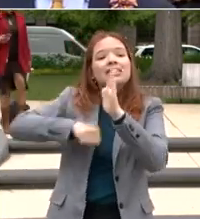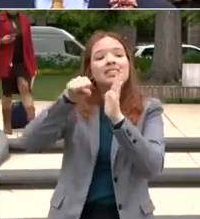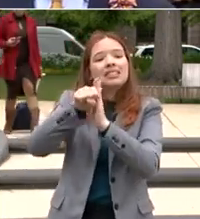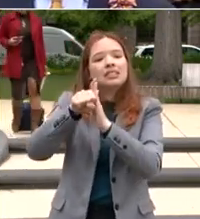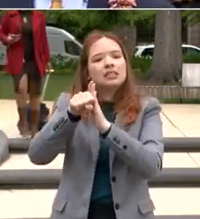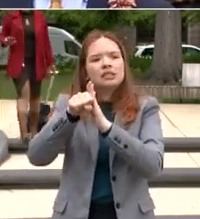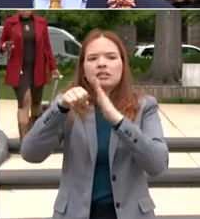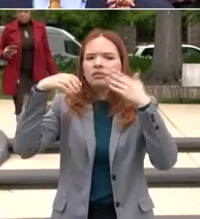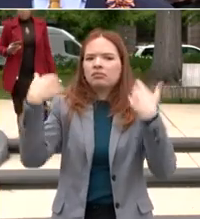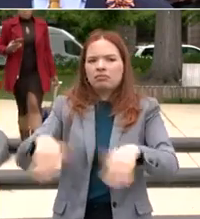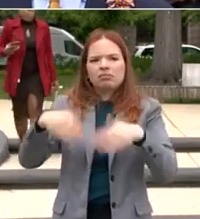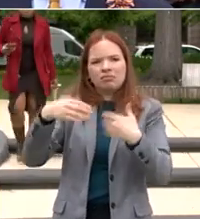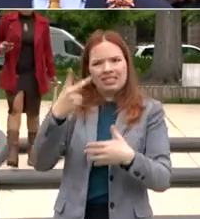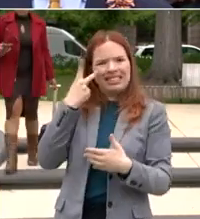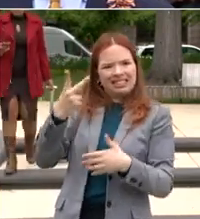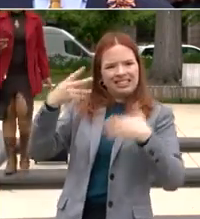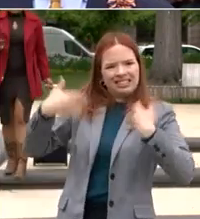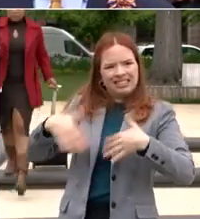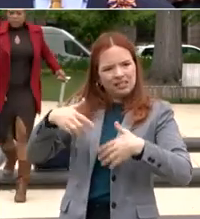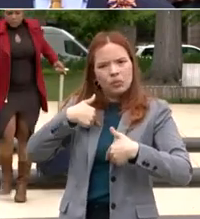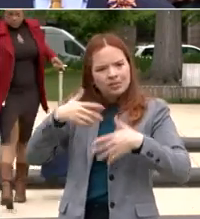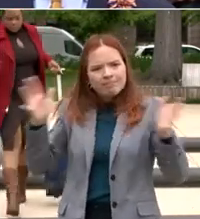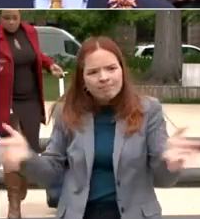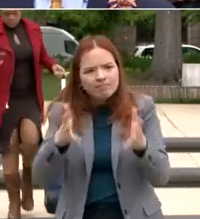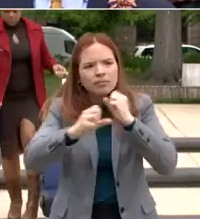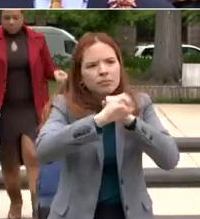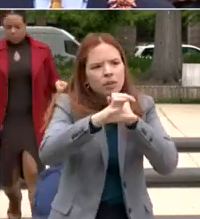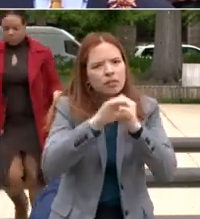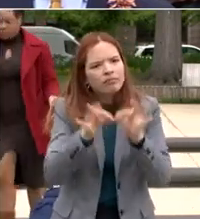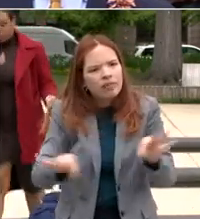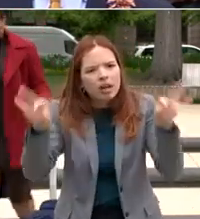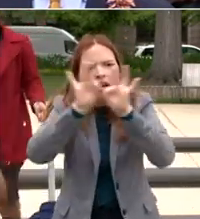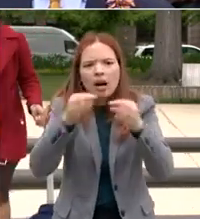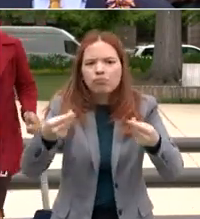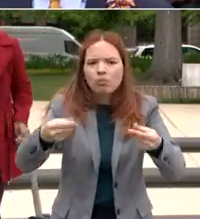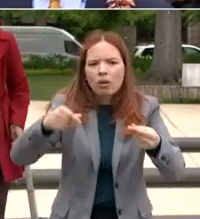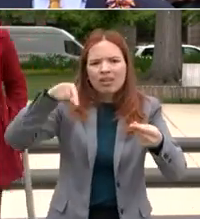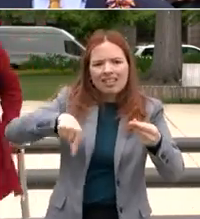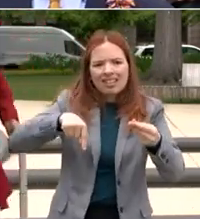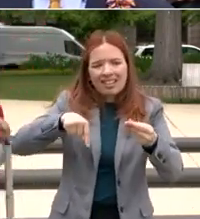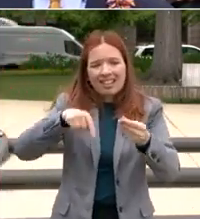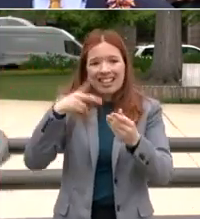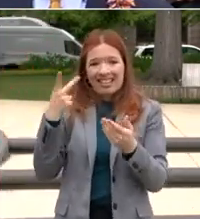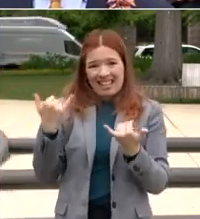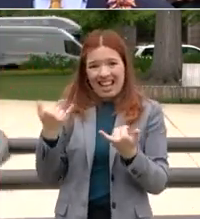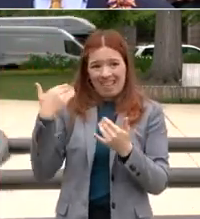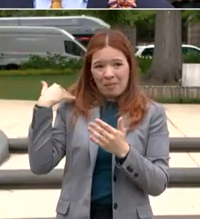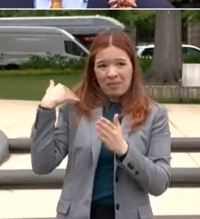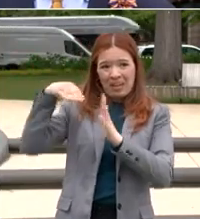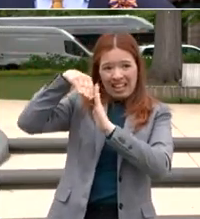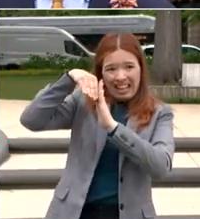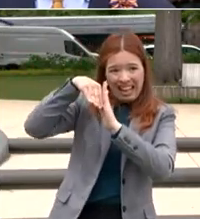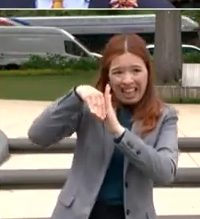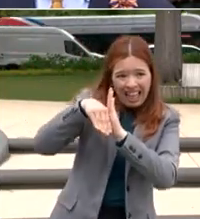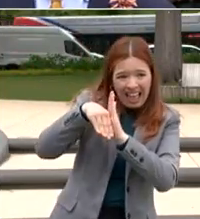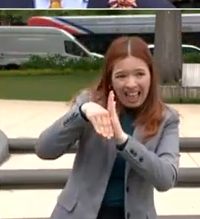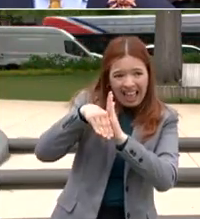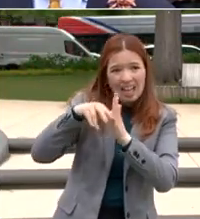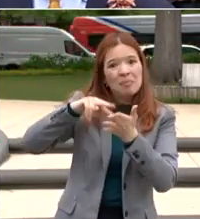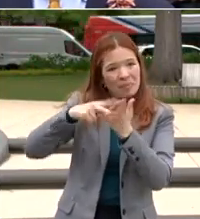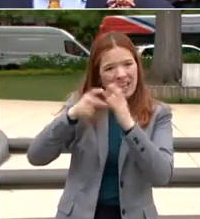when commercial property values dip in the downtown, it affects our ability to invest